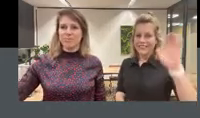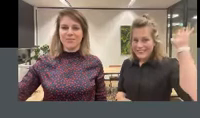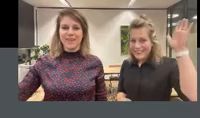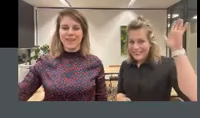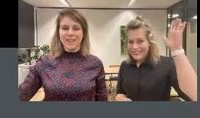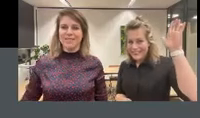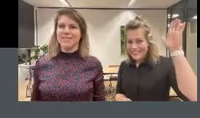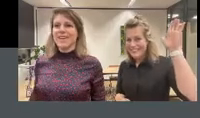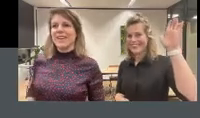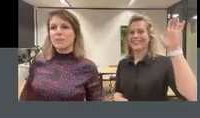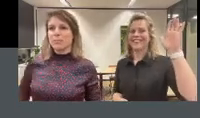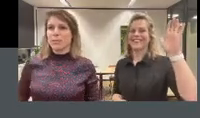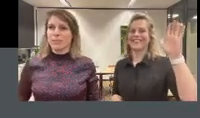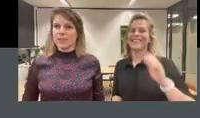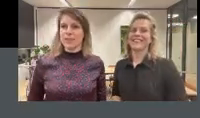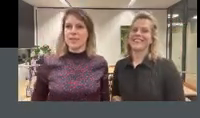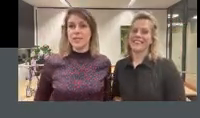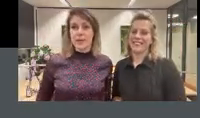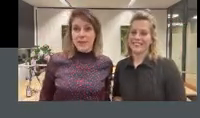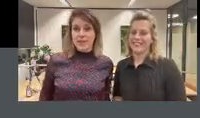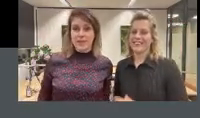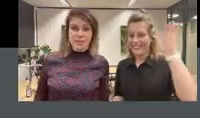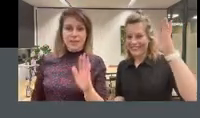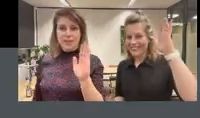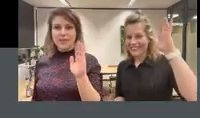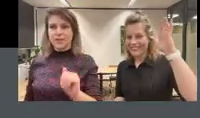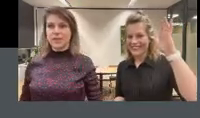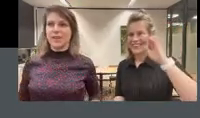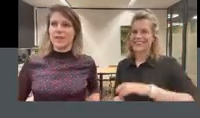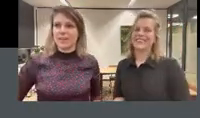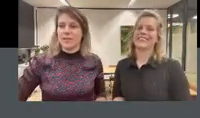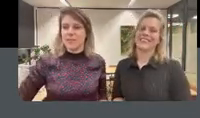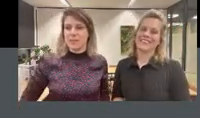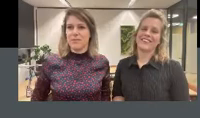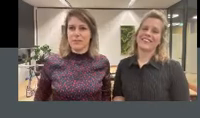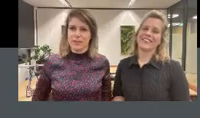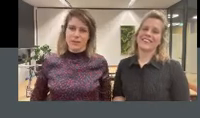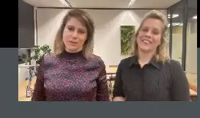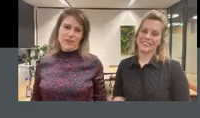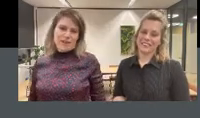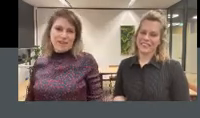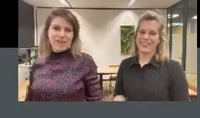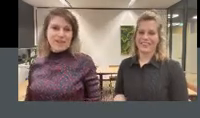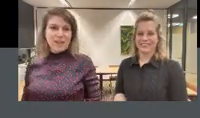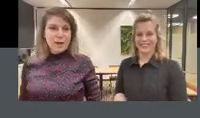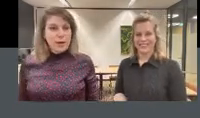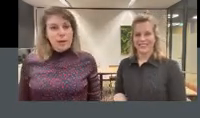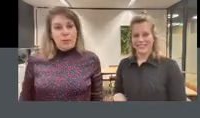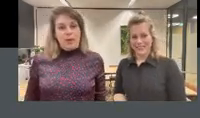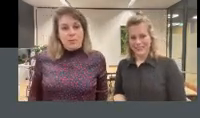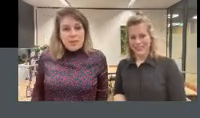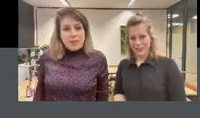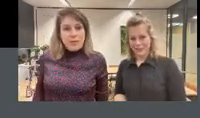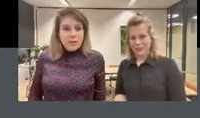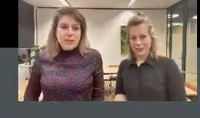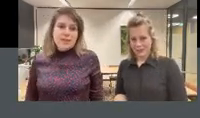reminder, again, if the proposition is a fact, then raise your digital hand, and if it's a myth, you don't do anything.